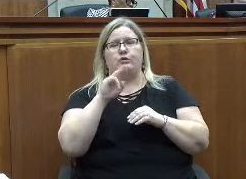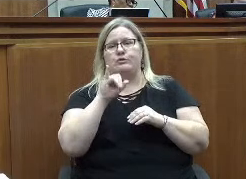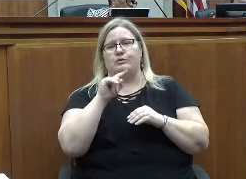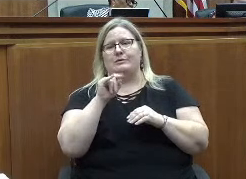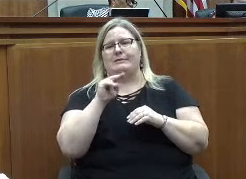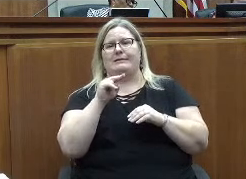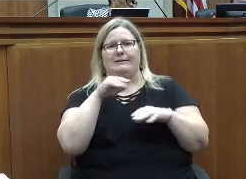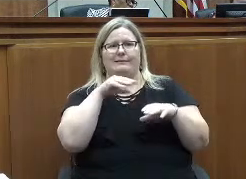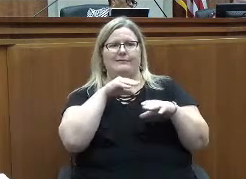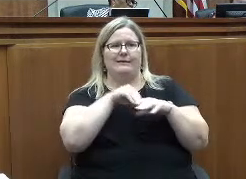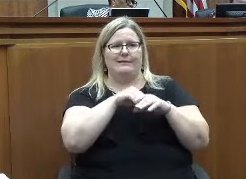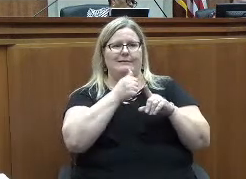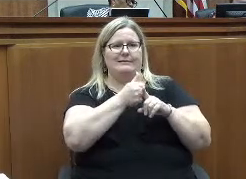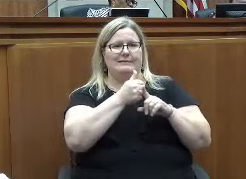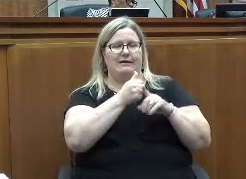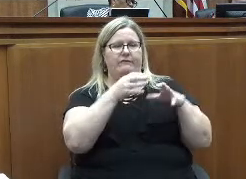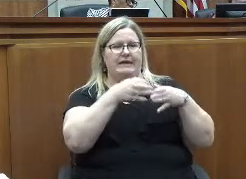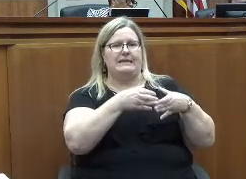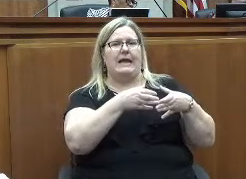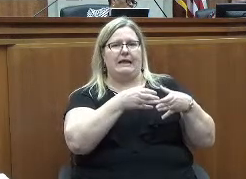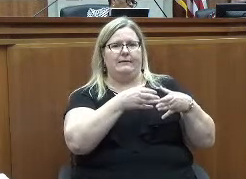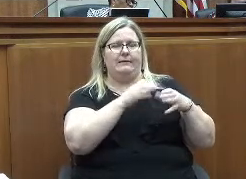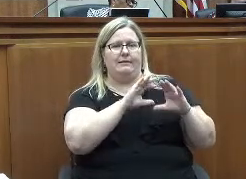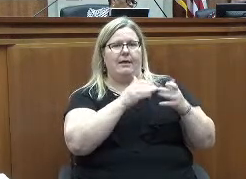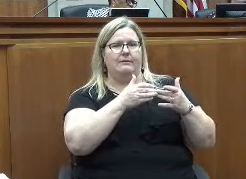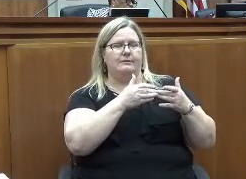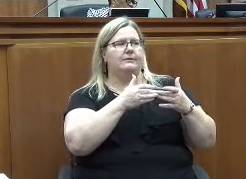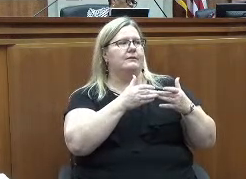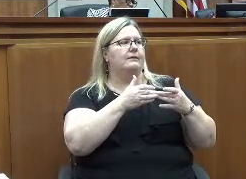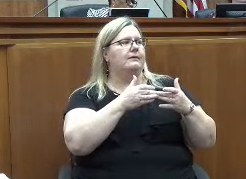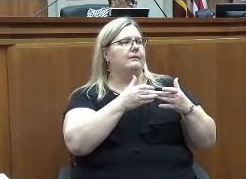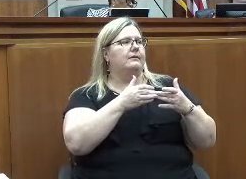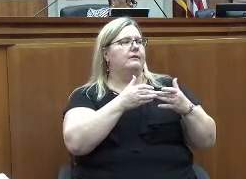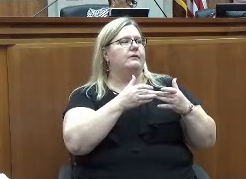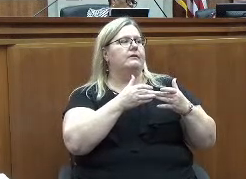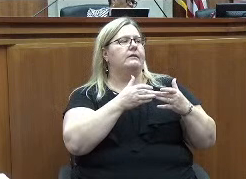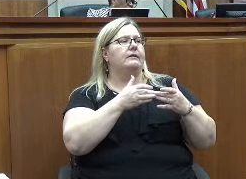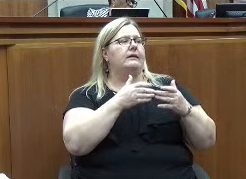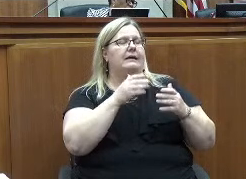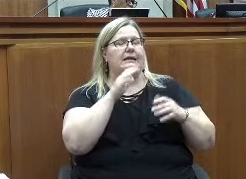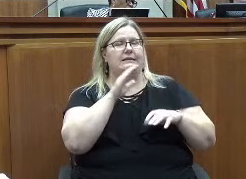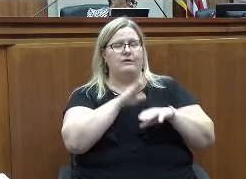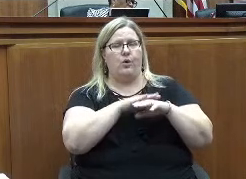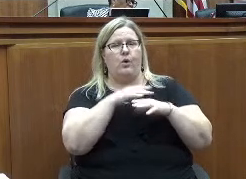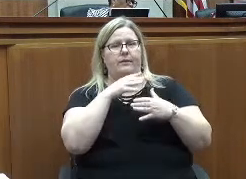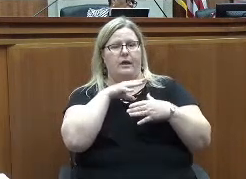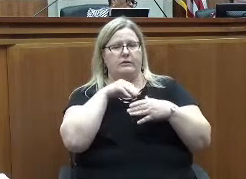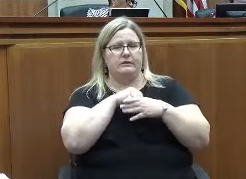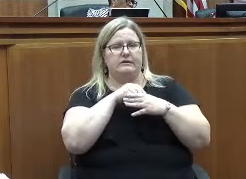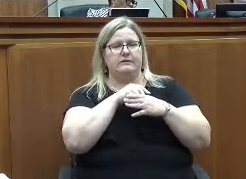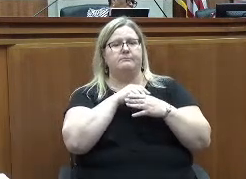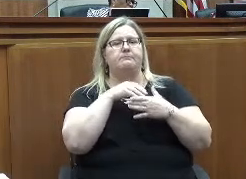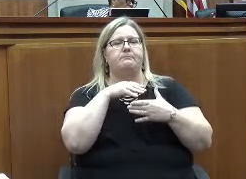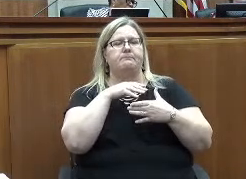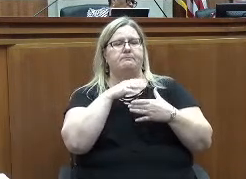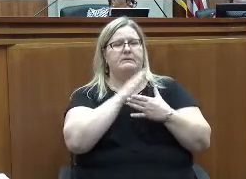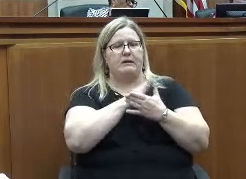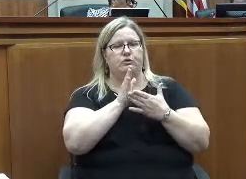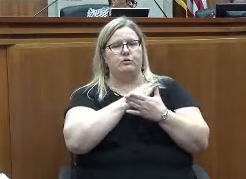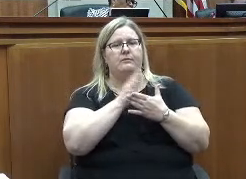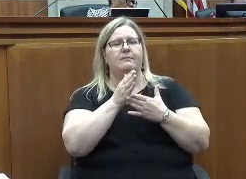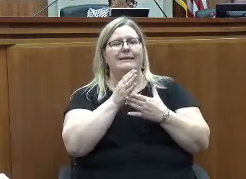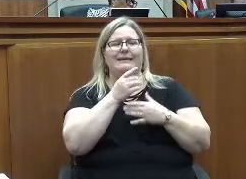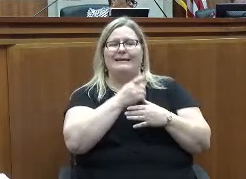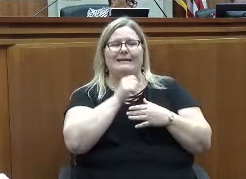class, unlike some of his other peers that are on autism spectrum. So we are having to not have the same curriculum as his peers of